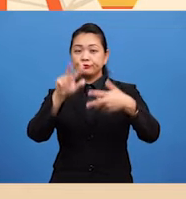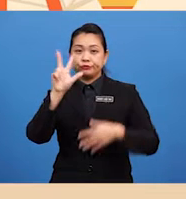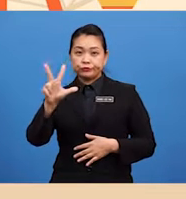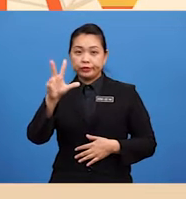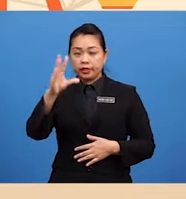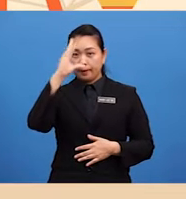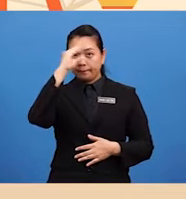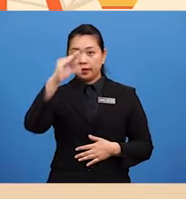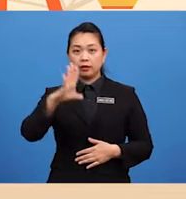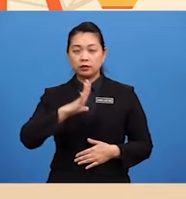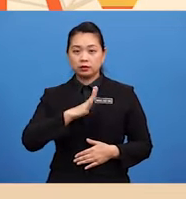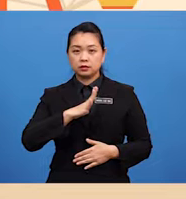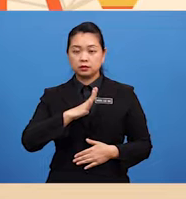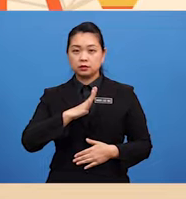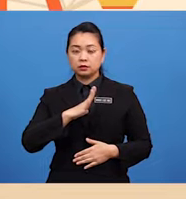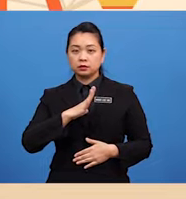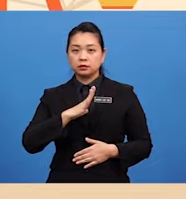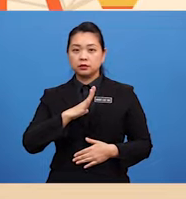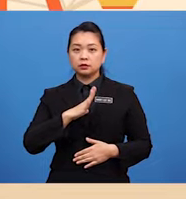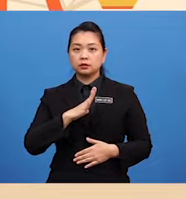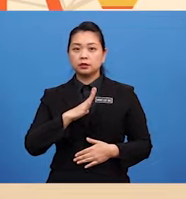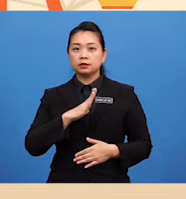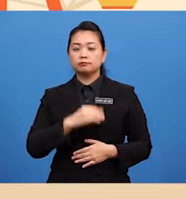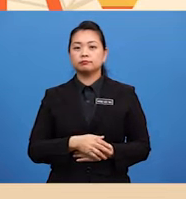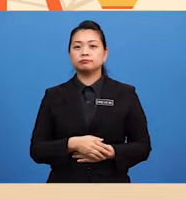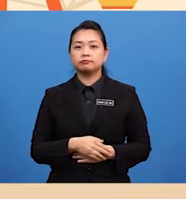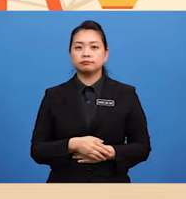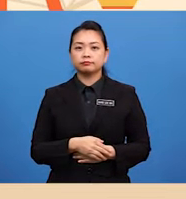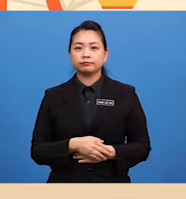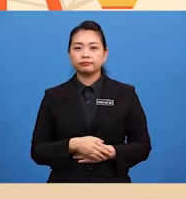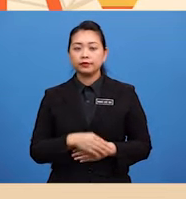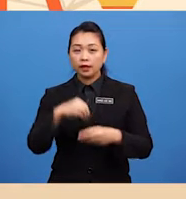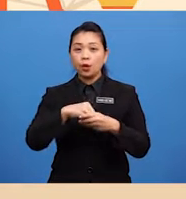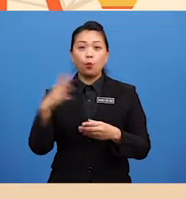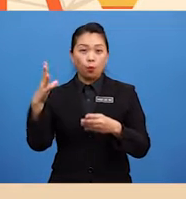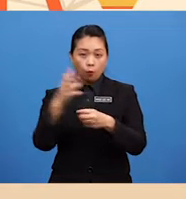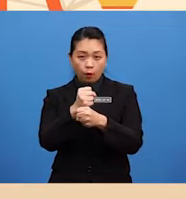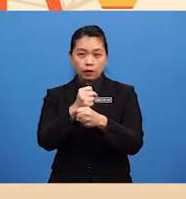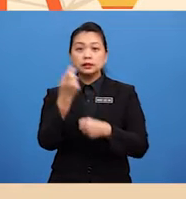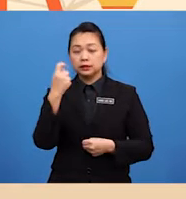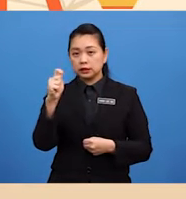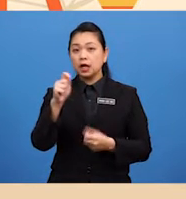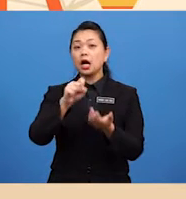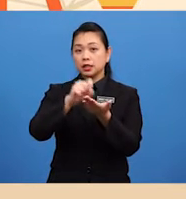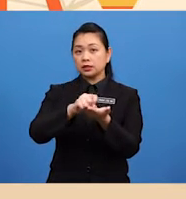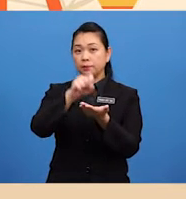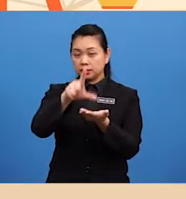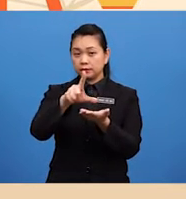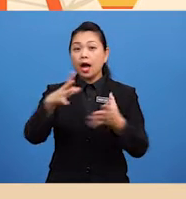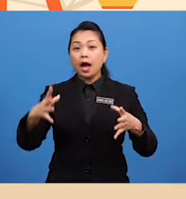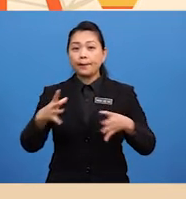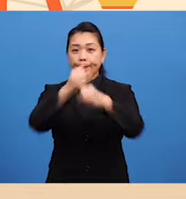PUBG Station Won The Fill In The Blank Expensive Hamper